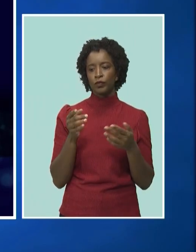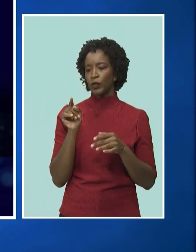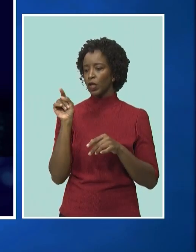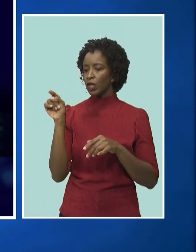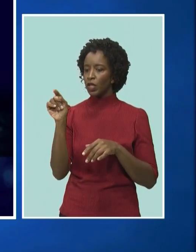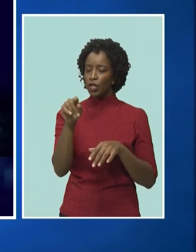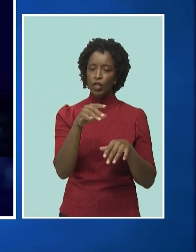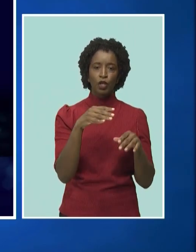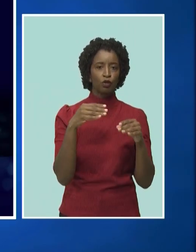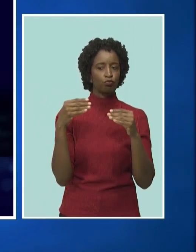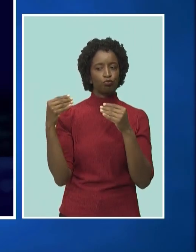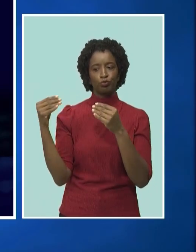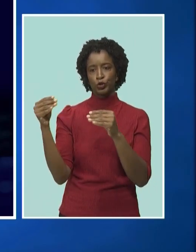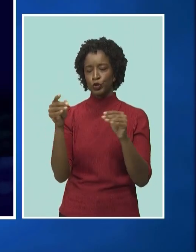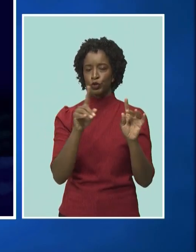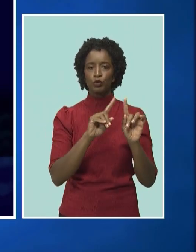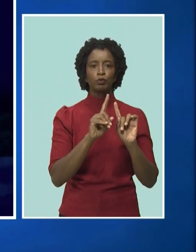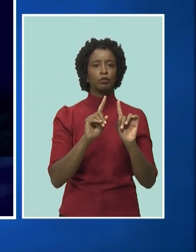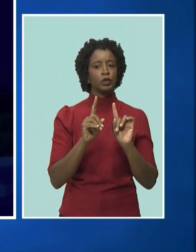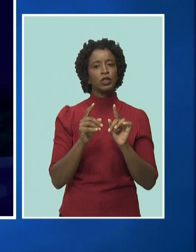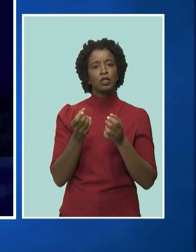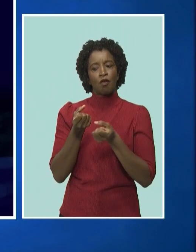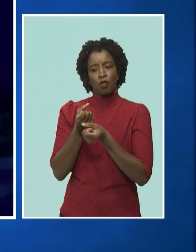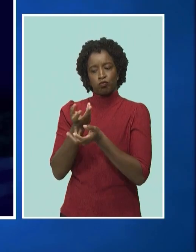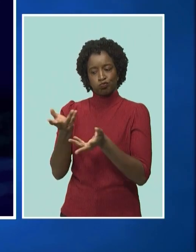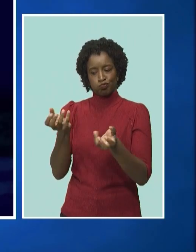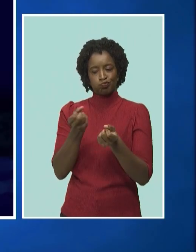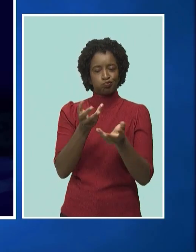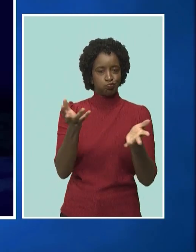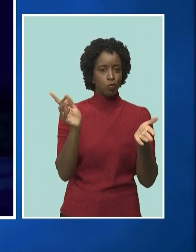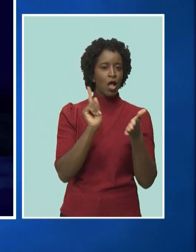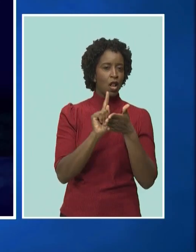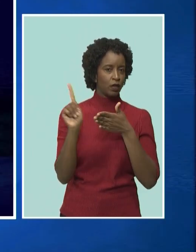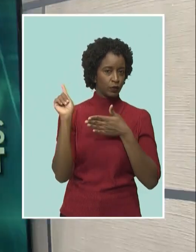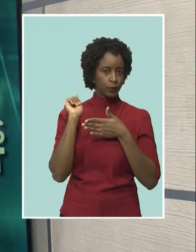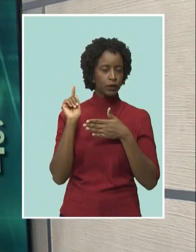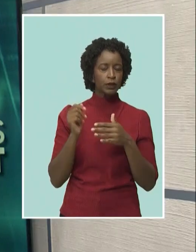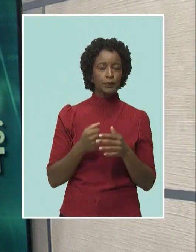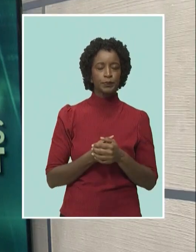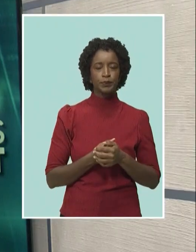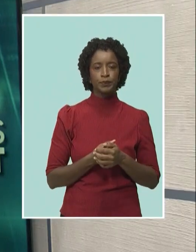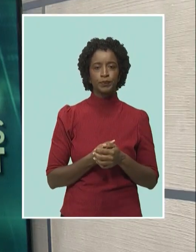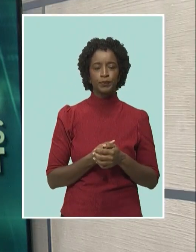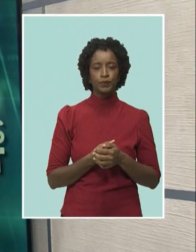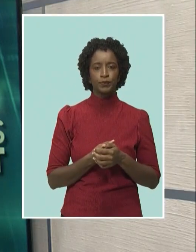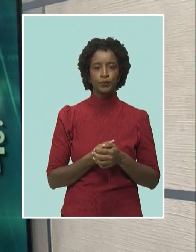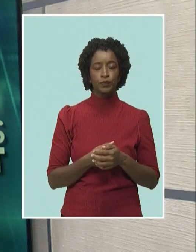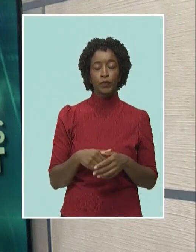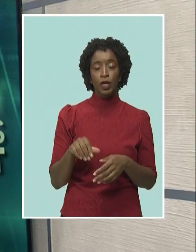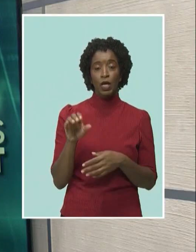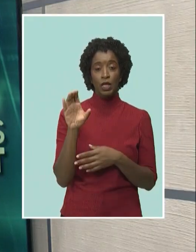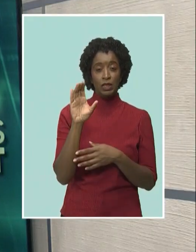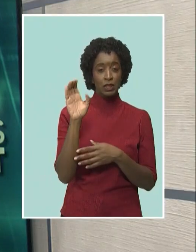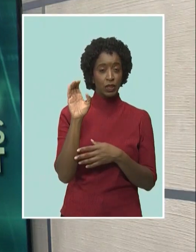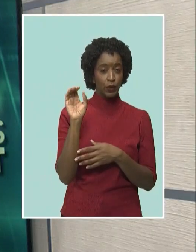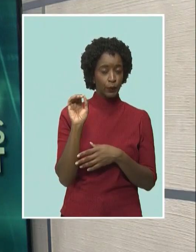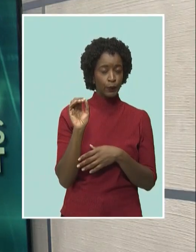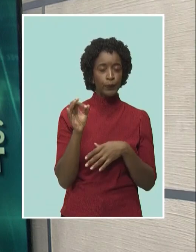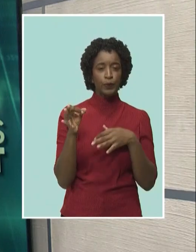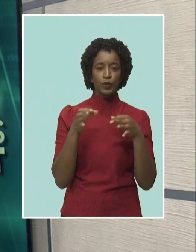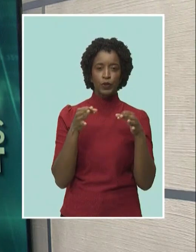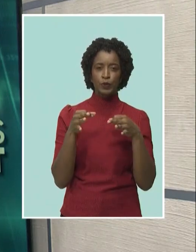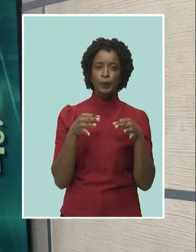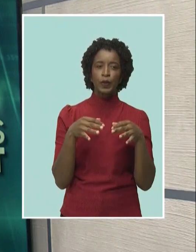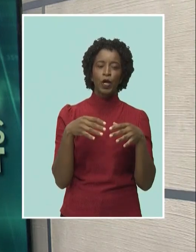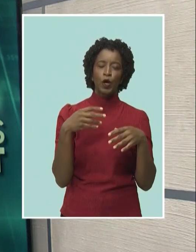gas station, they all would have gotten stock at the end of last week over the weekend. The CEO said the challenges have been dealt with